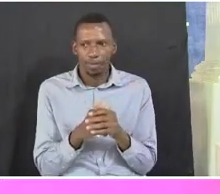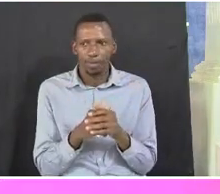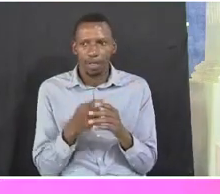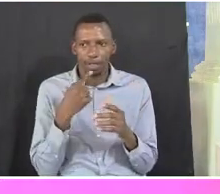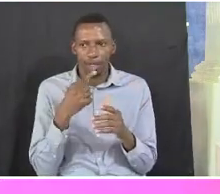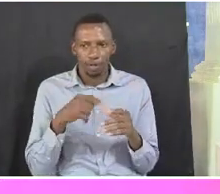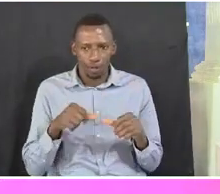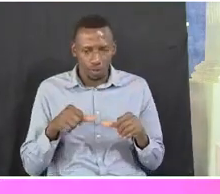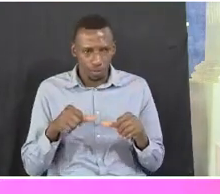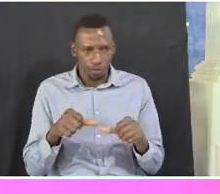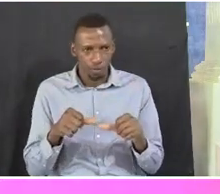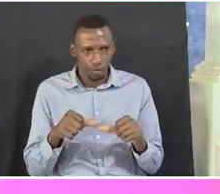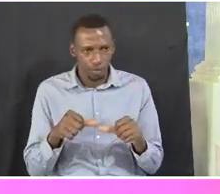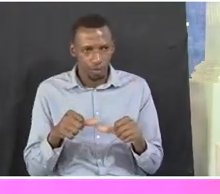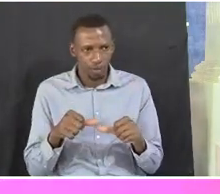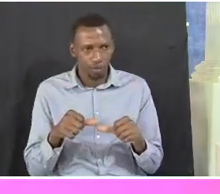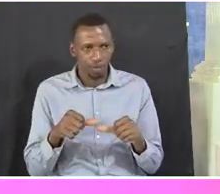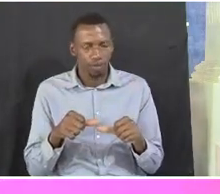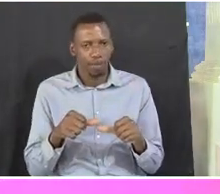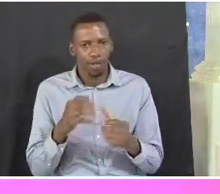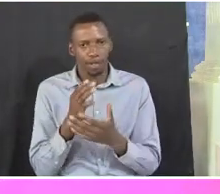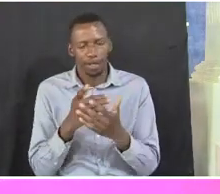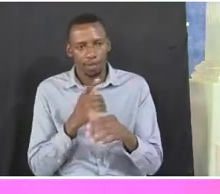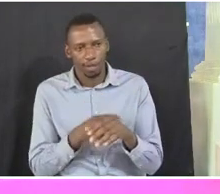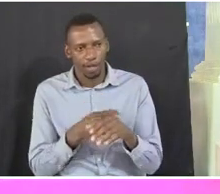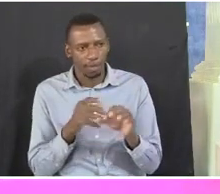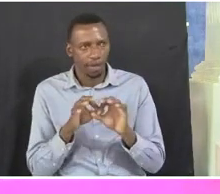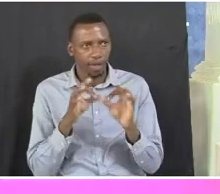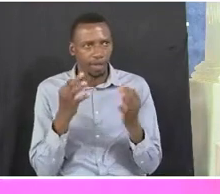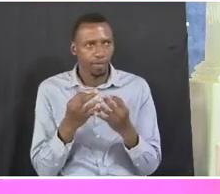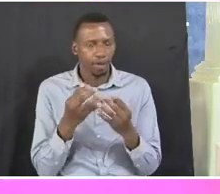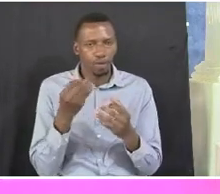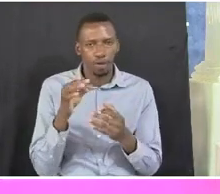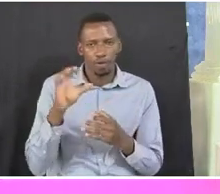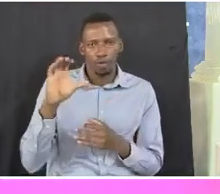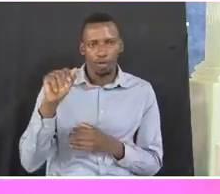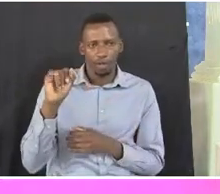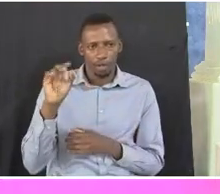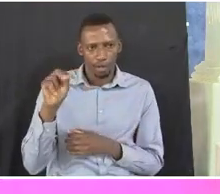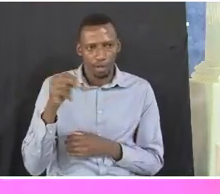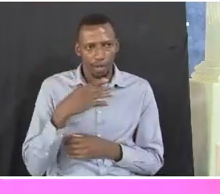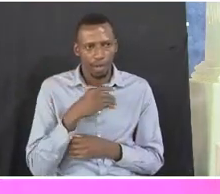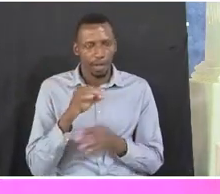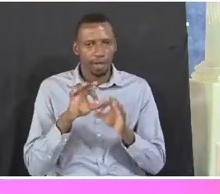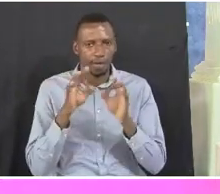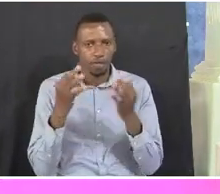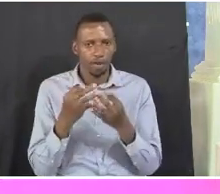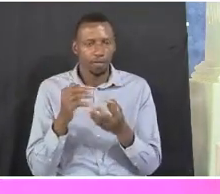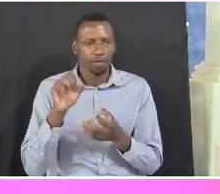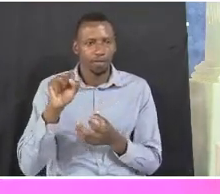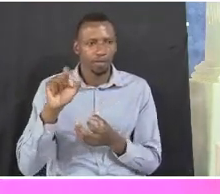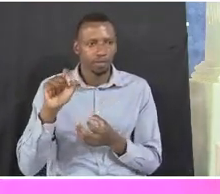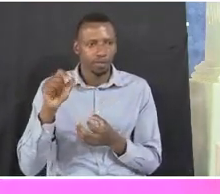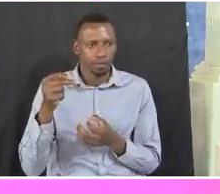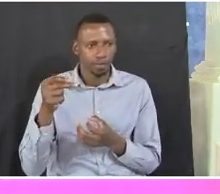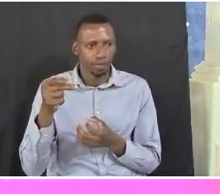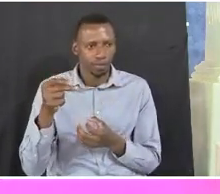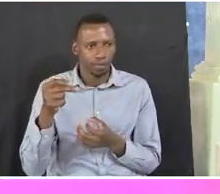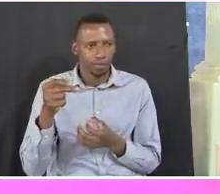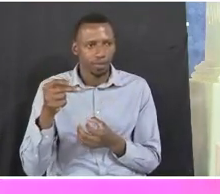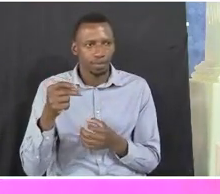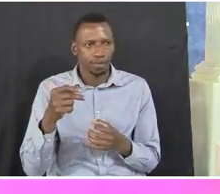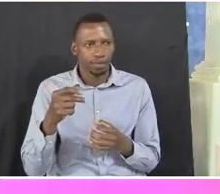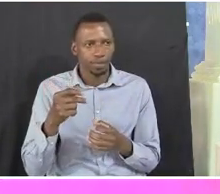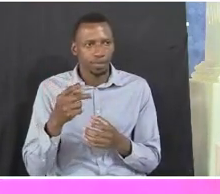on, at a certain point, the family of Cain and the family of Seth get not a